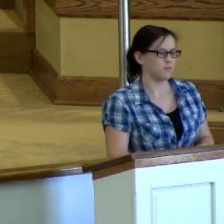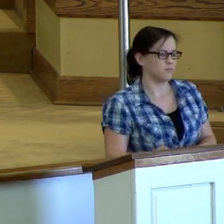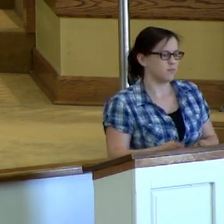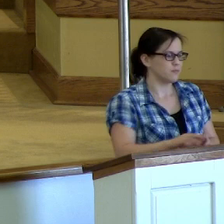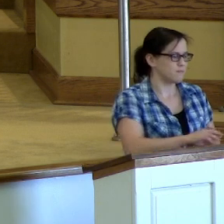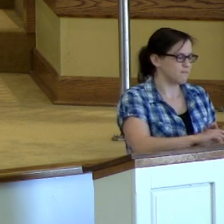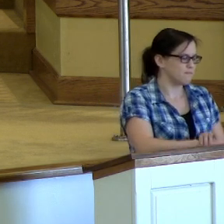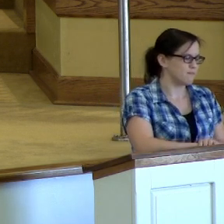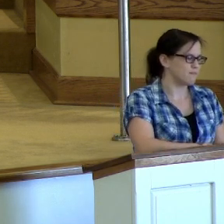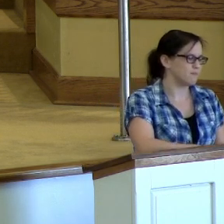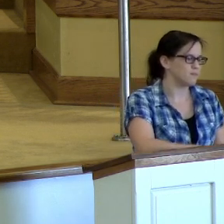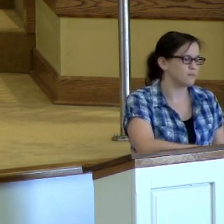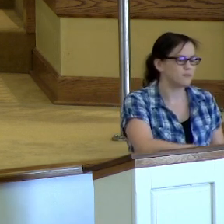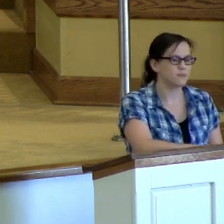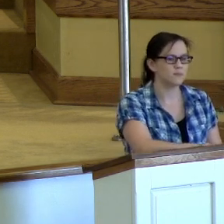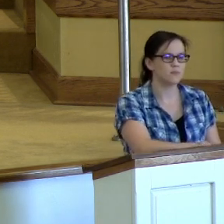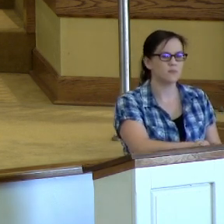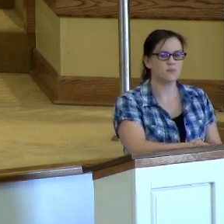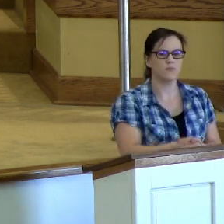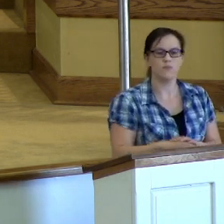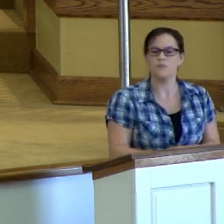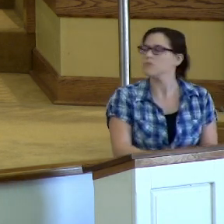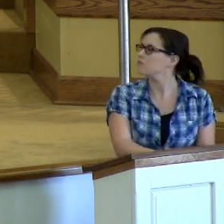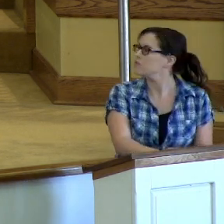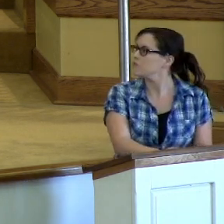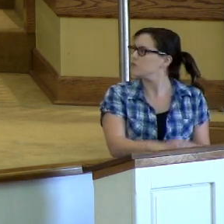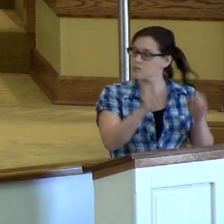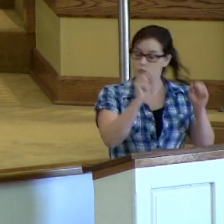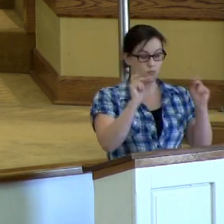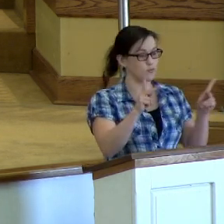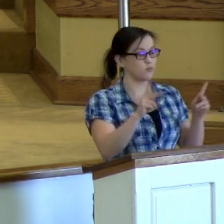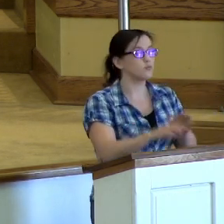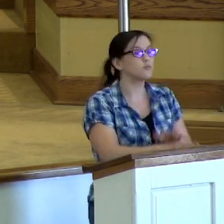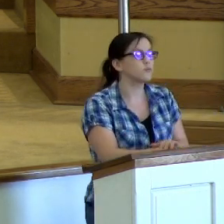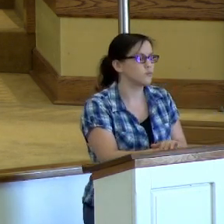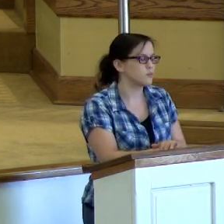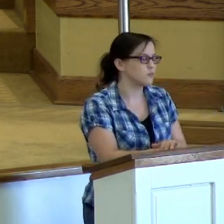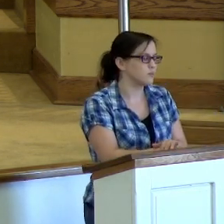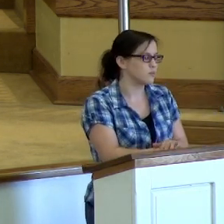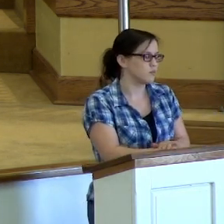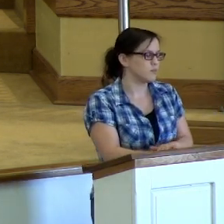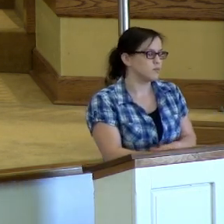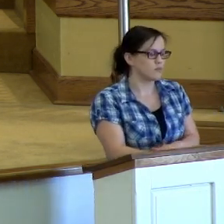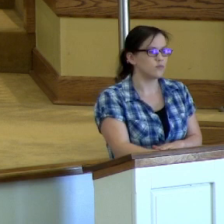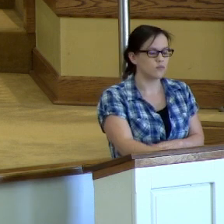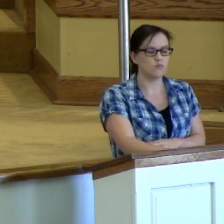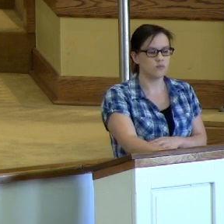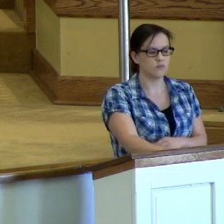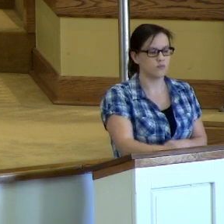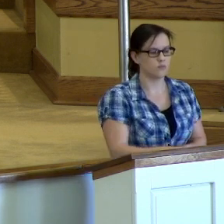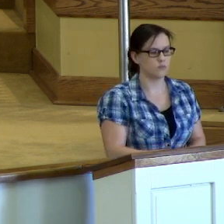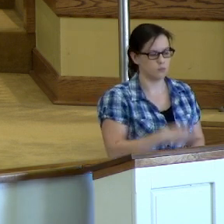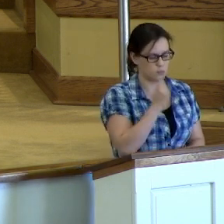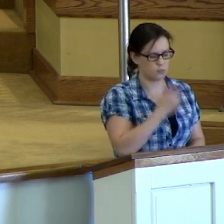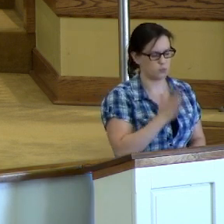I don't know where to put this thing. Amen. Alrighty. Whoa, that's loud.